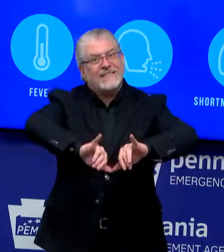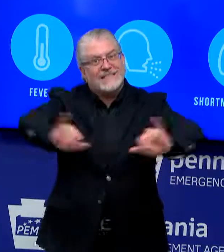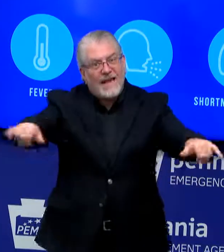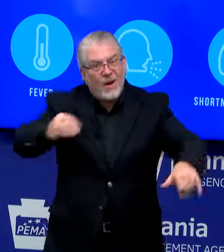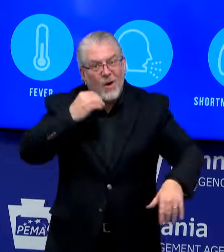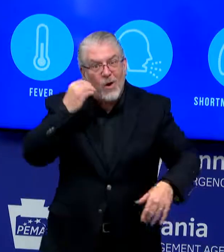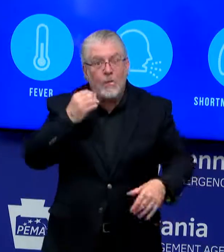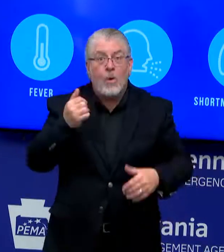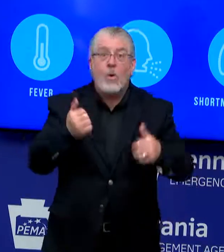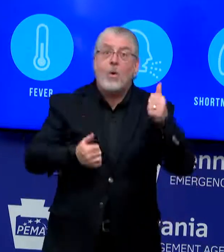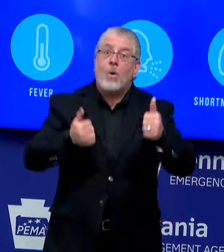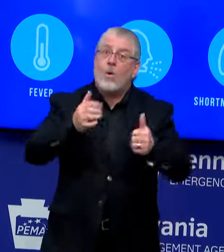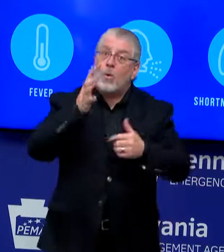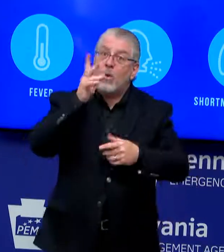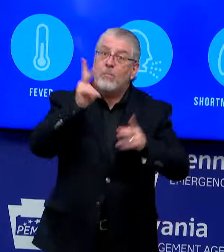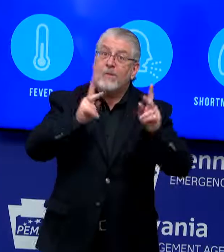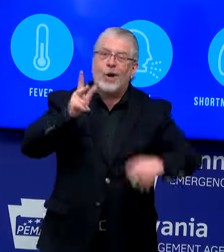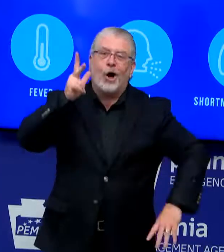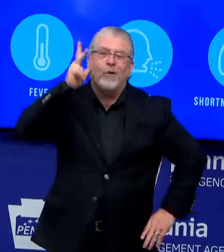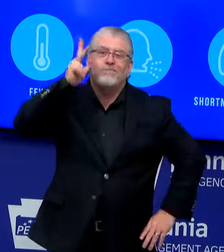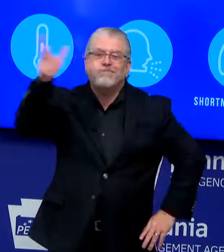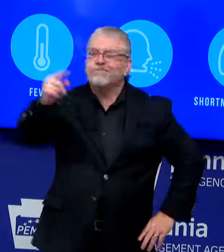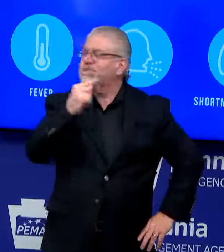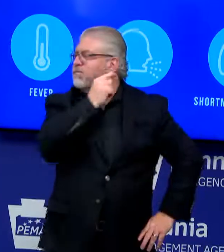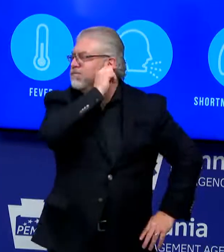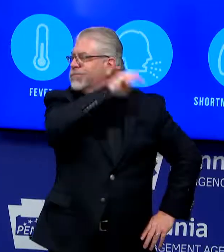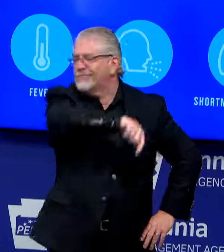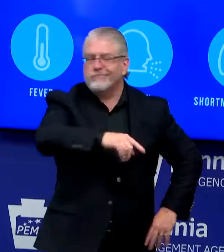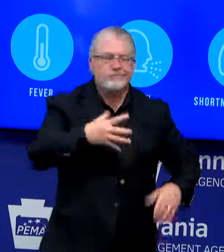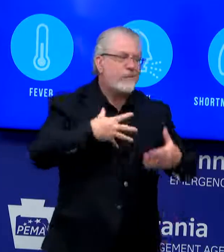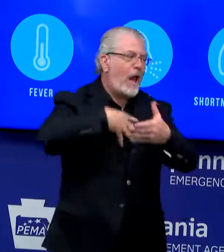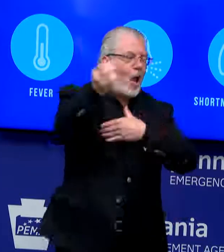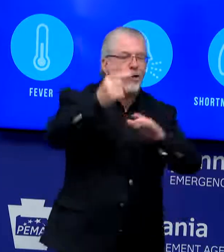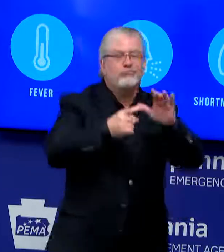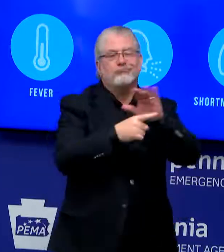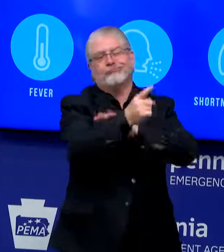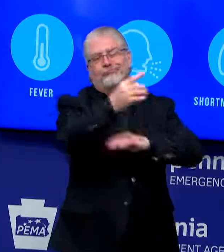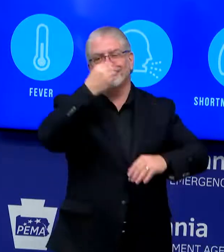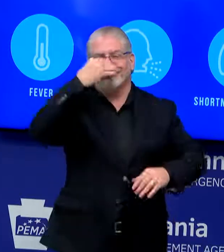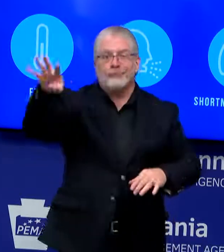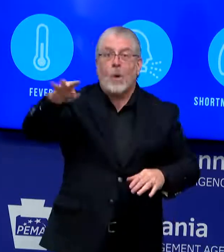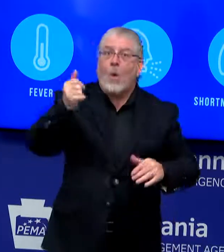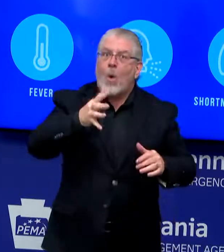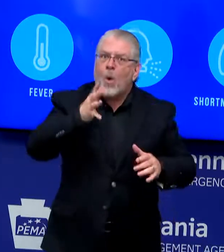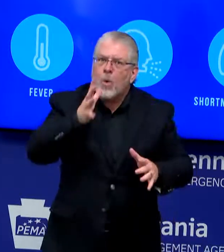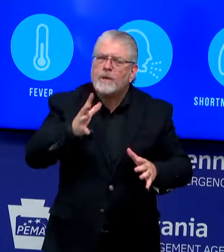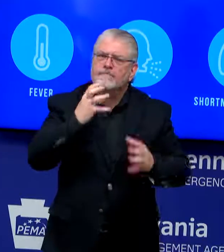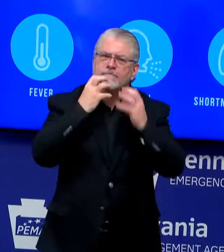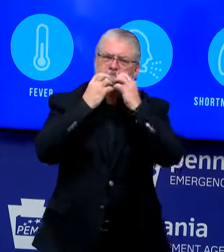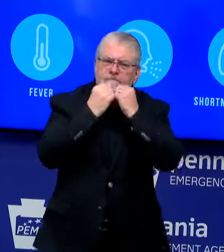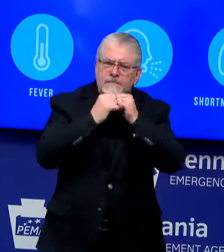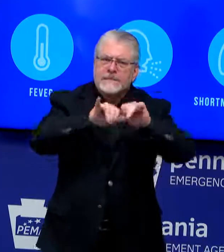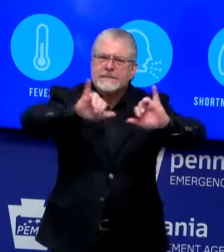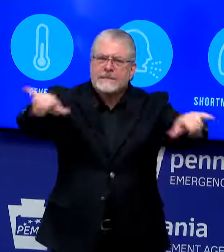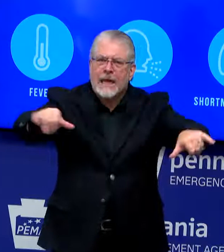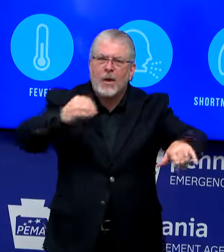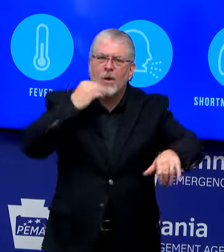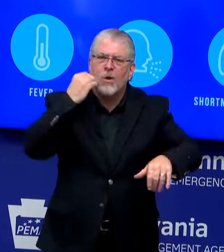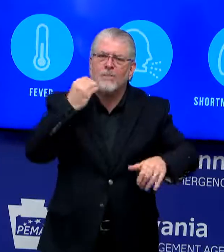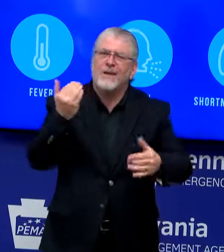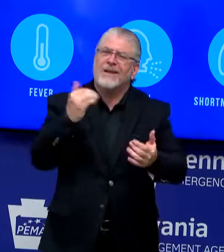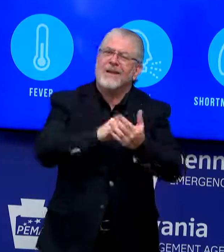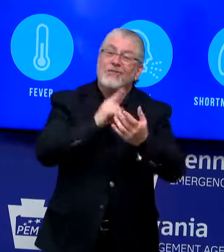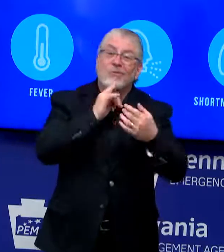depending upon everyone in Pennsylvania to do the right thing and to stay home to prevent the spread of this